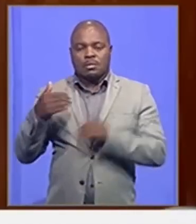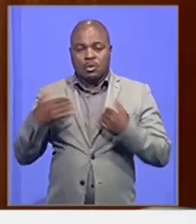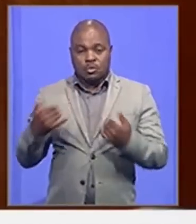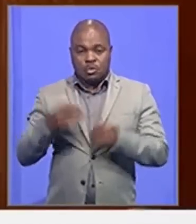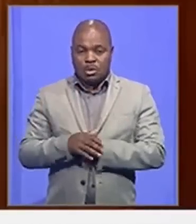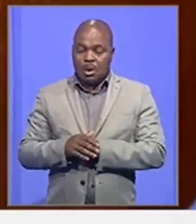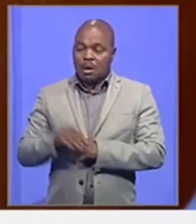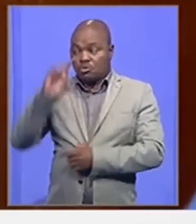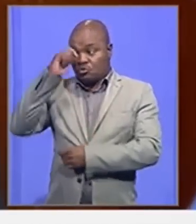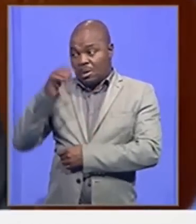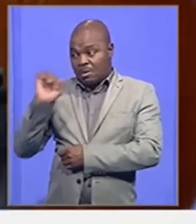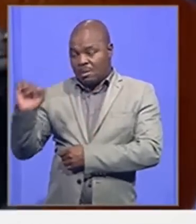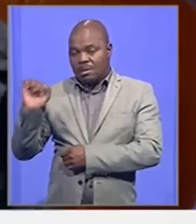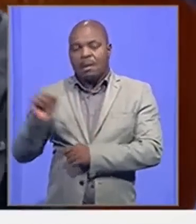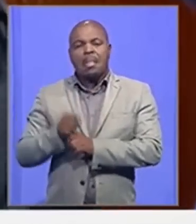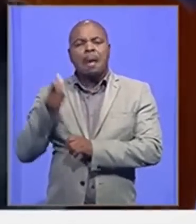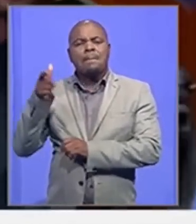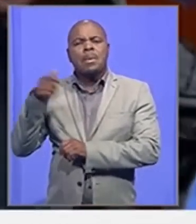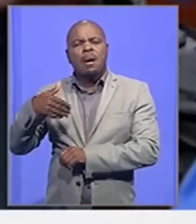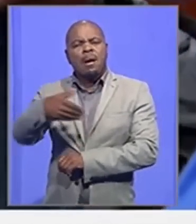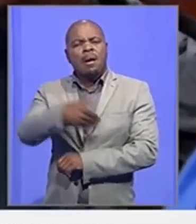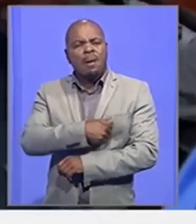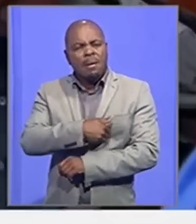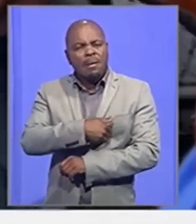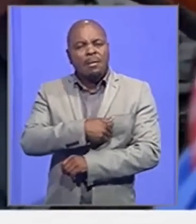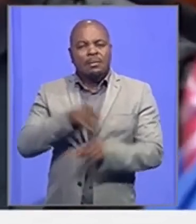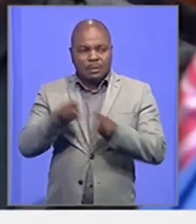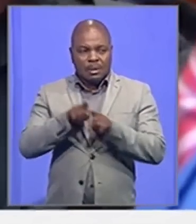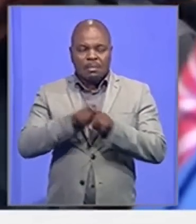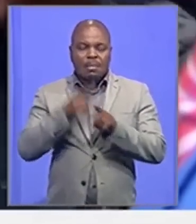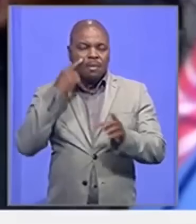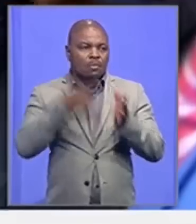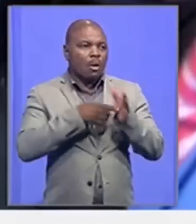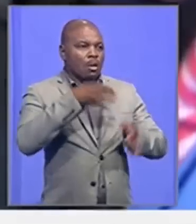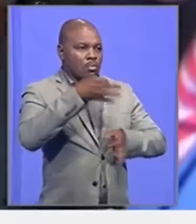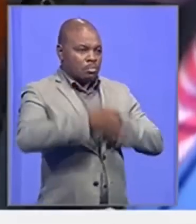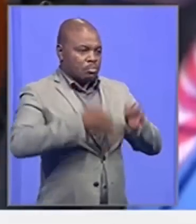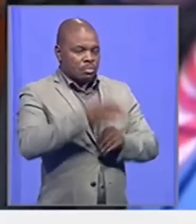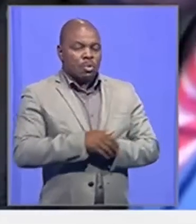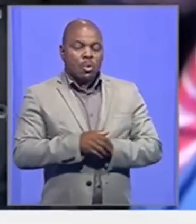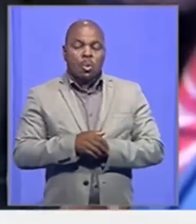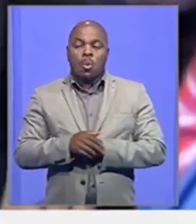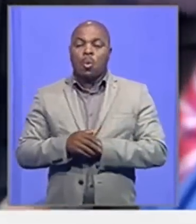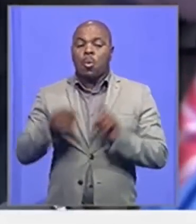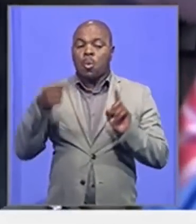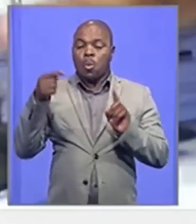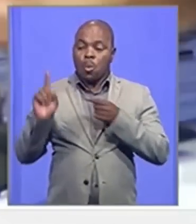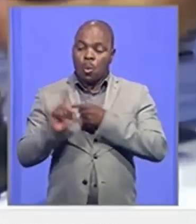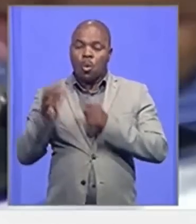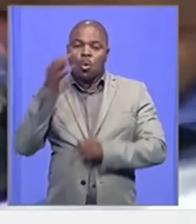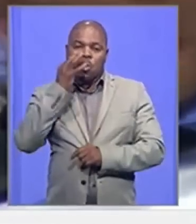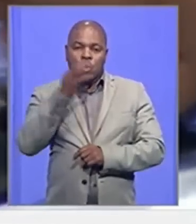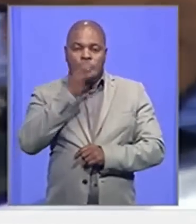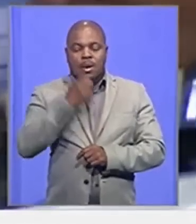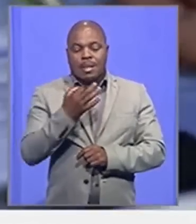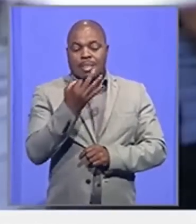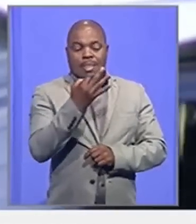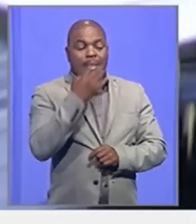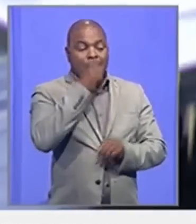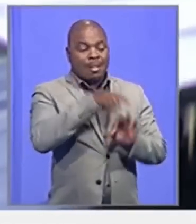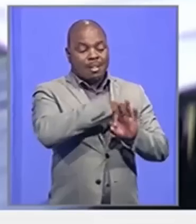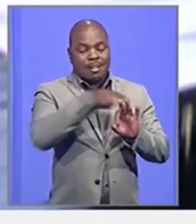yo thuntitsweng le go gobala mo bosigong jwa tiragalo o nantsha bosupi. O supile gore banna ba le bararo ba ba neng ba tlhometse ba ne